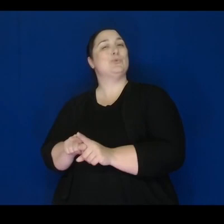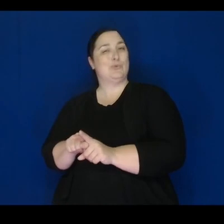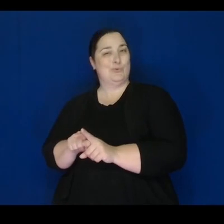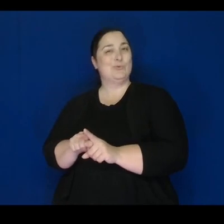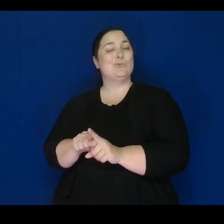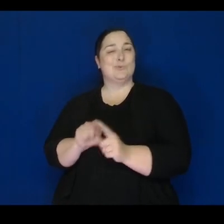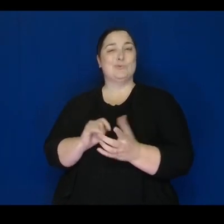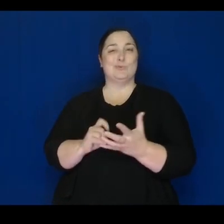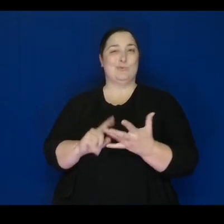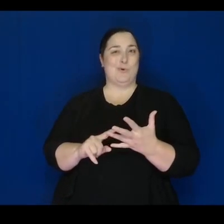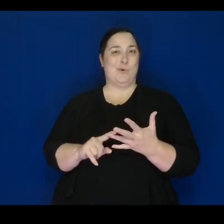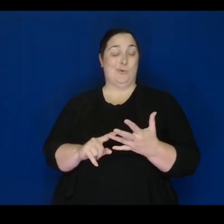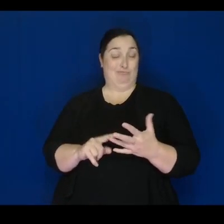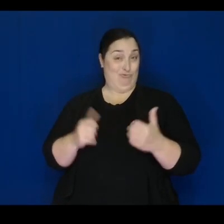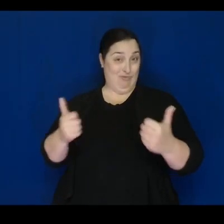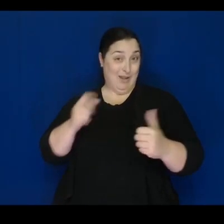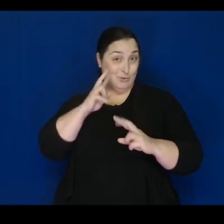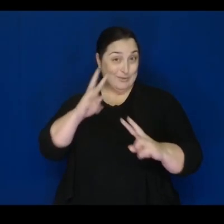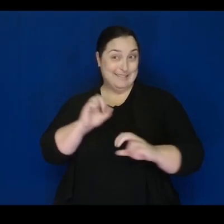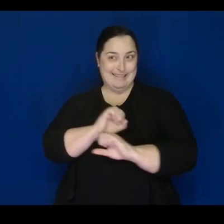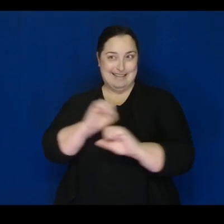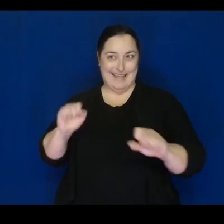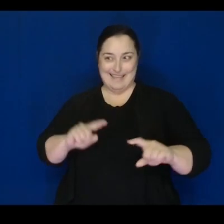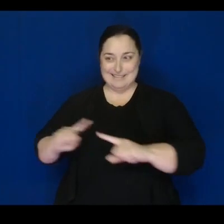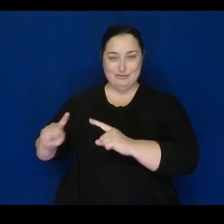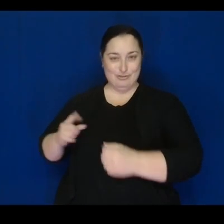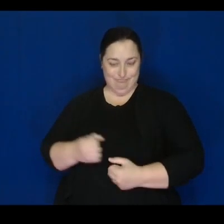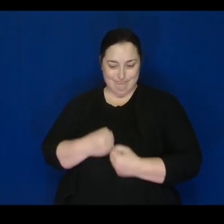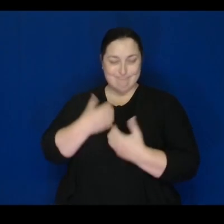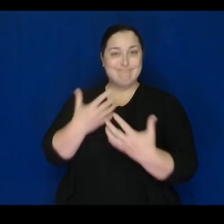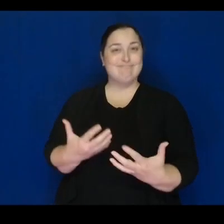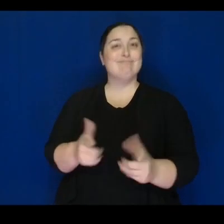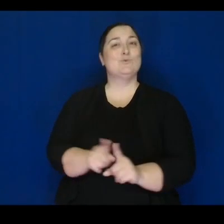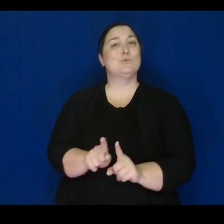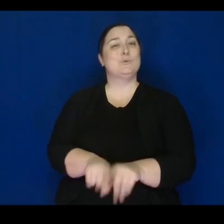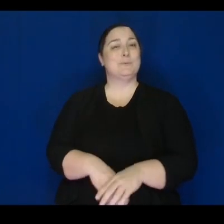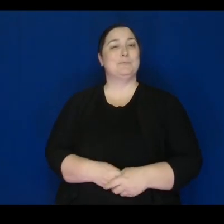lot of those expressions and really expressing themselves as well.